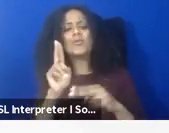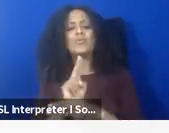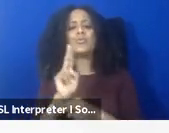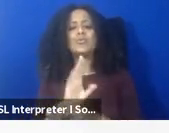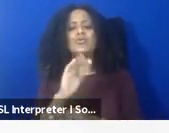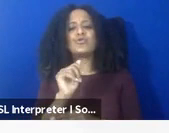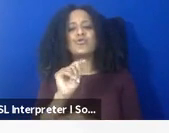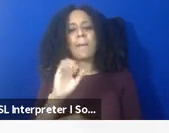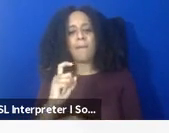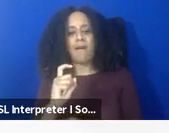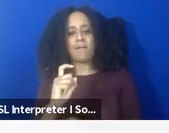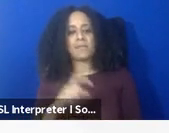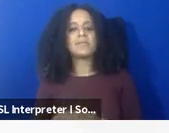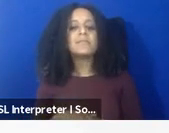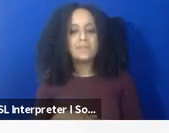feature.